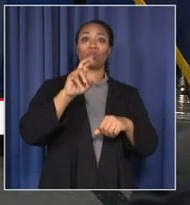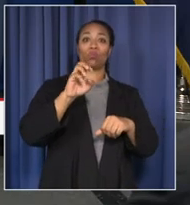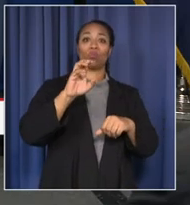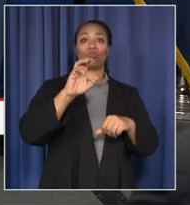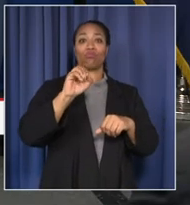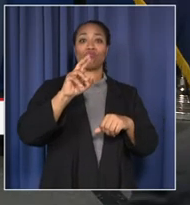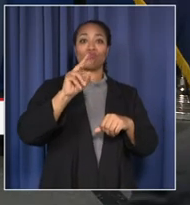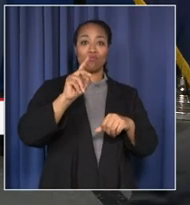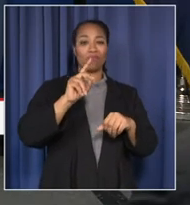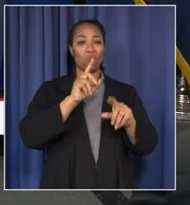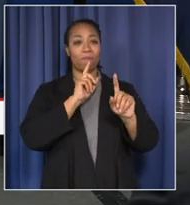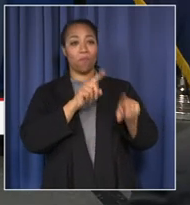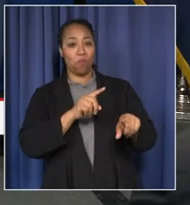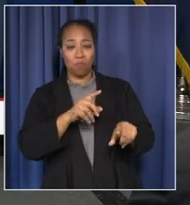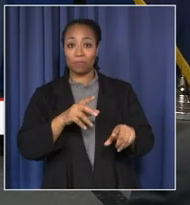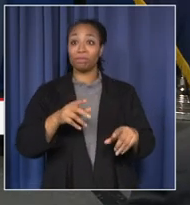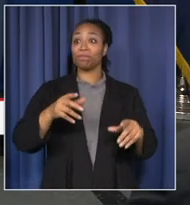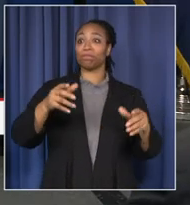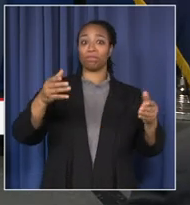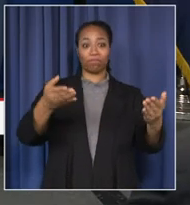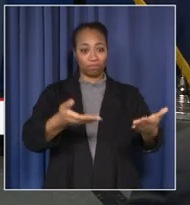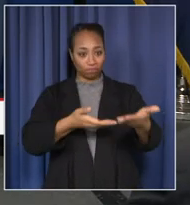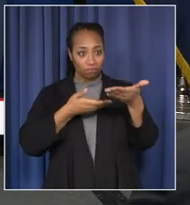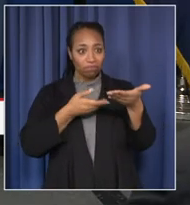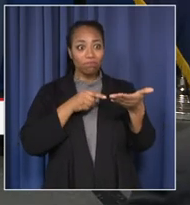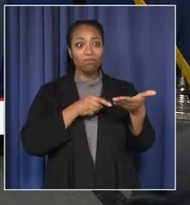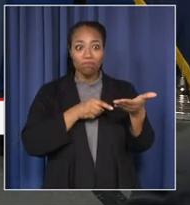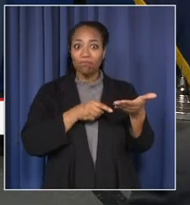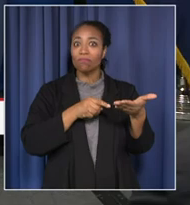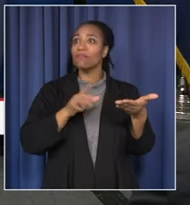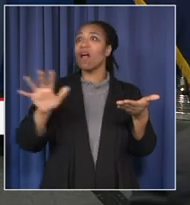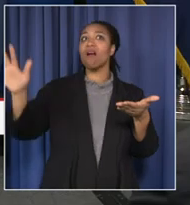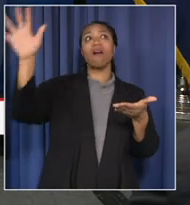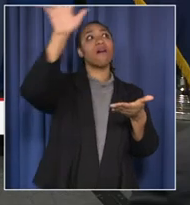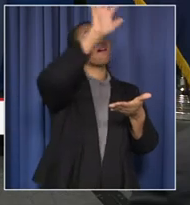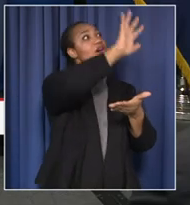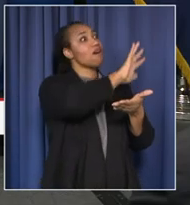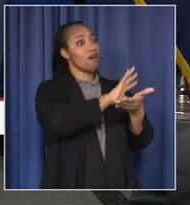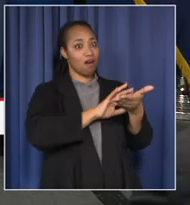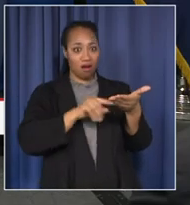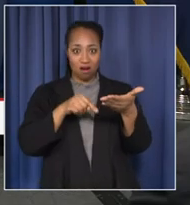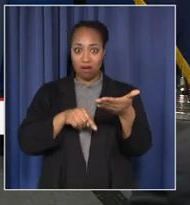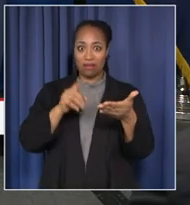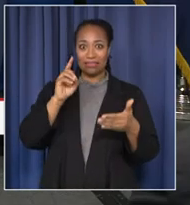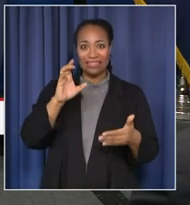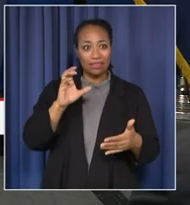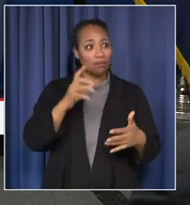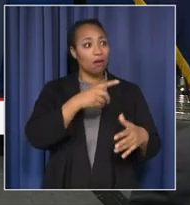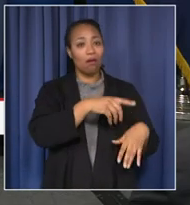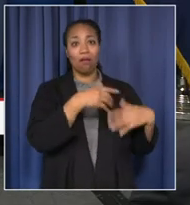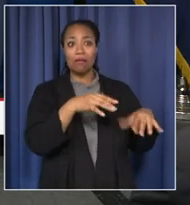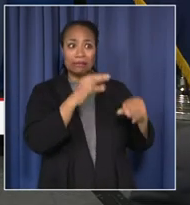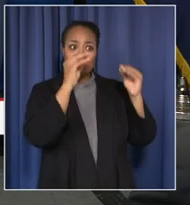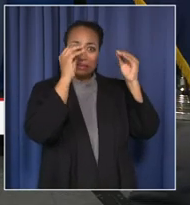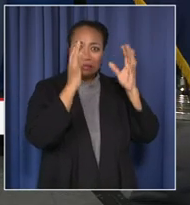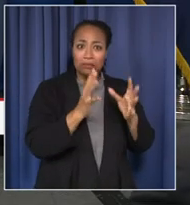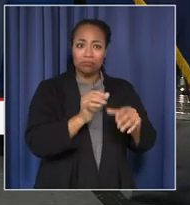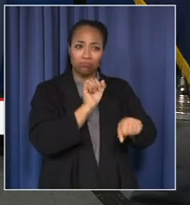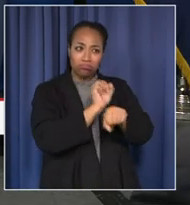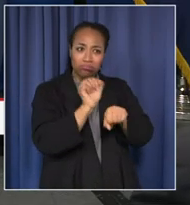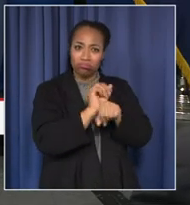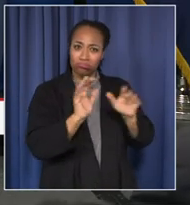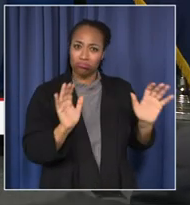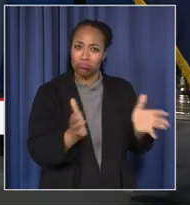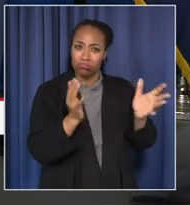are our teachers who are going in classrooms and really moving kids in reading and math. So we're proud of the work